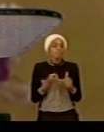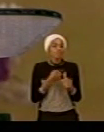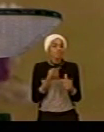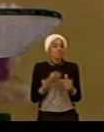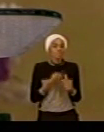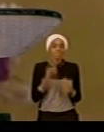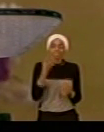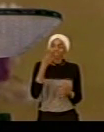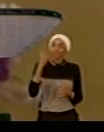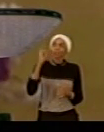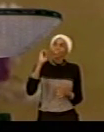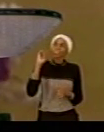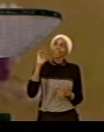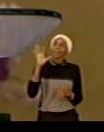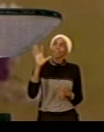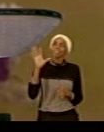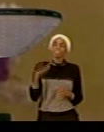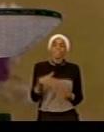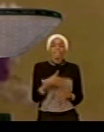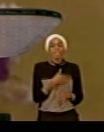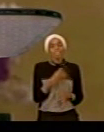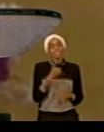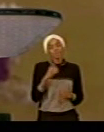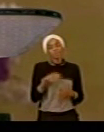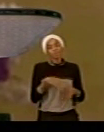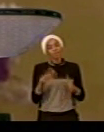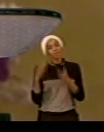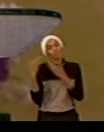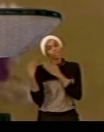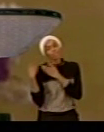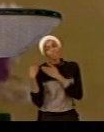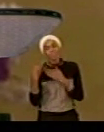I foresaw the light,